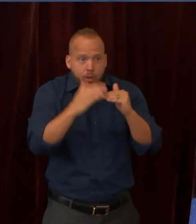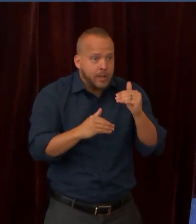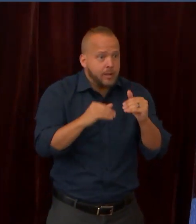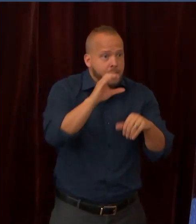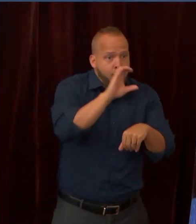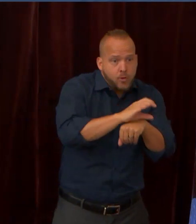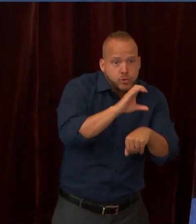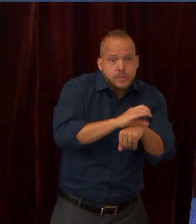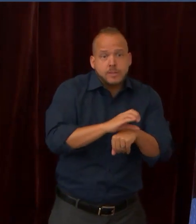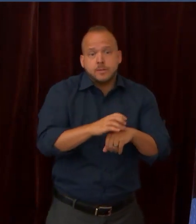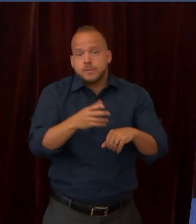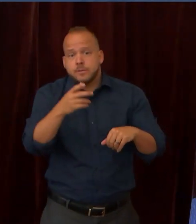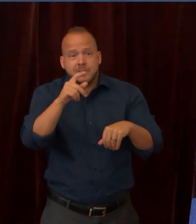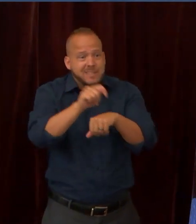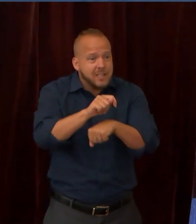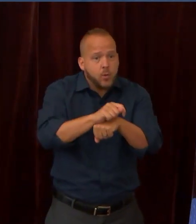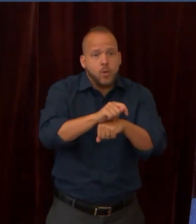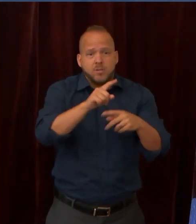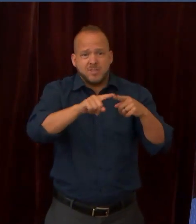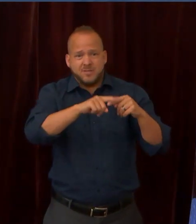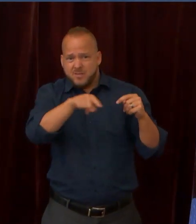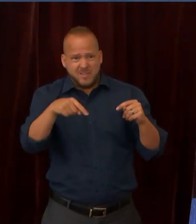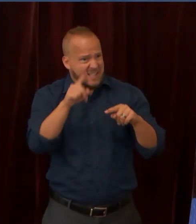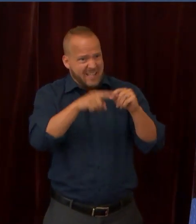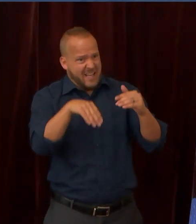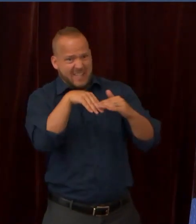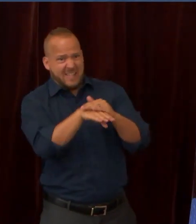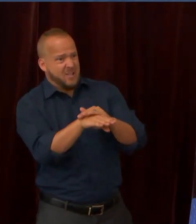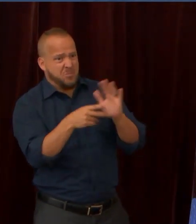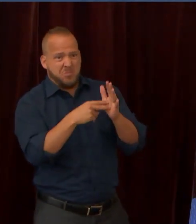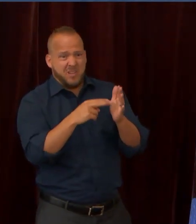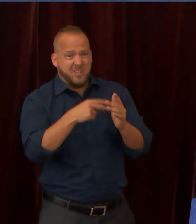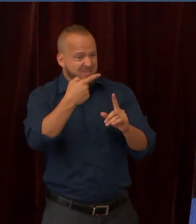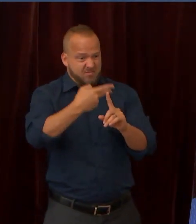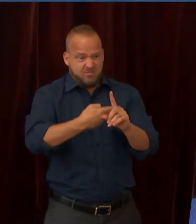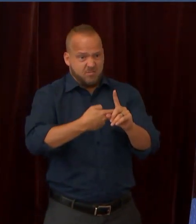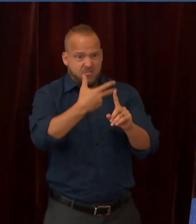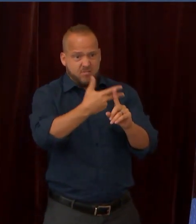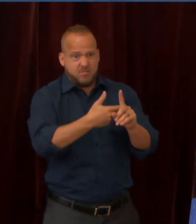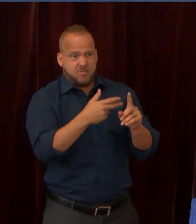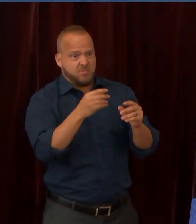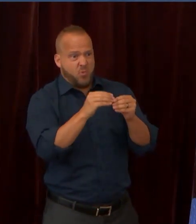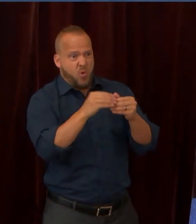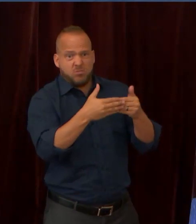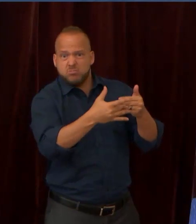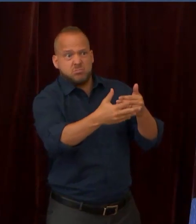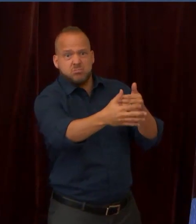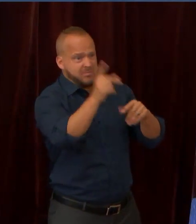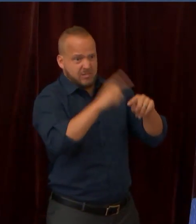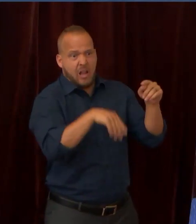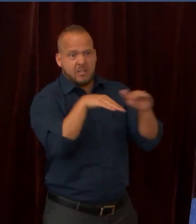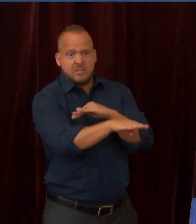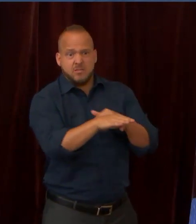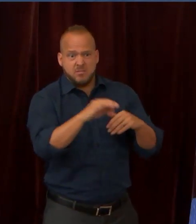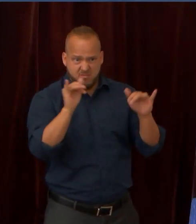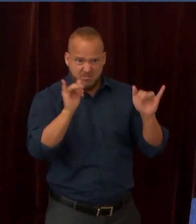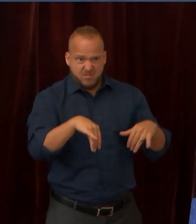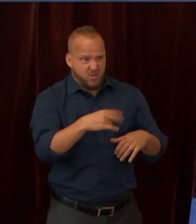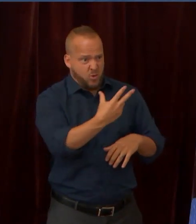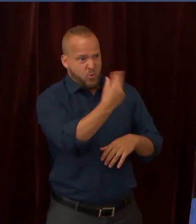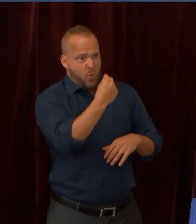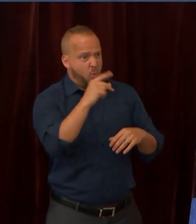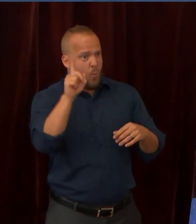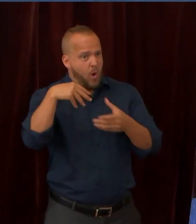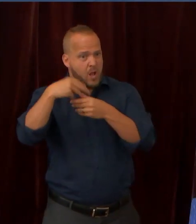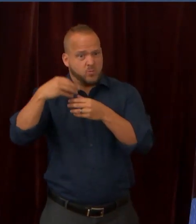bar? Well, we are hopeful, again, this is dependent on the virus, and if we can reduce the infection rate in the virus,